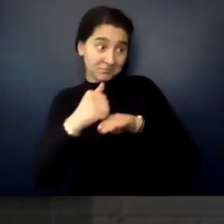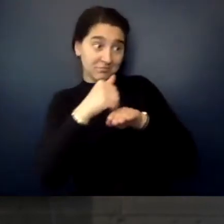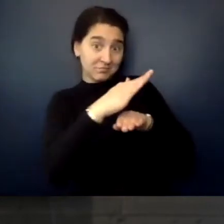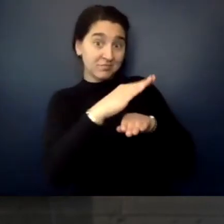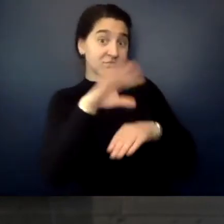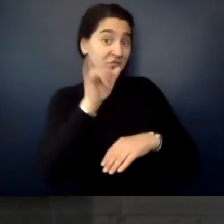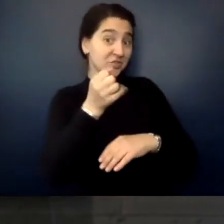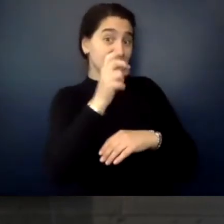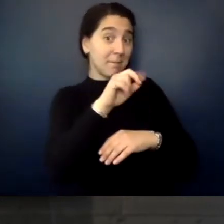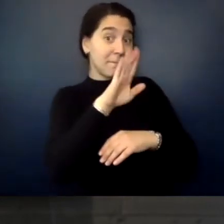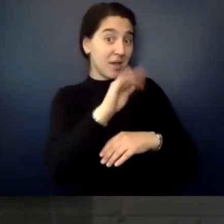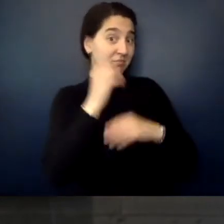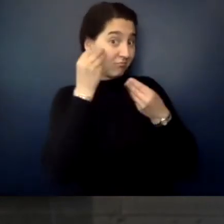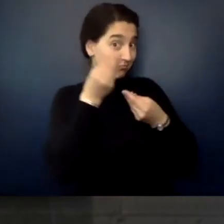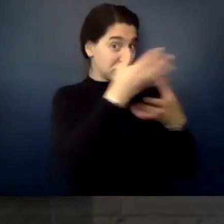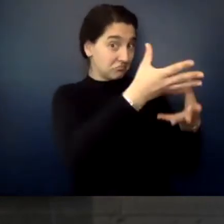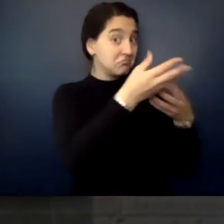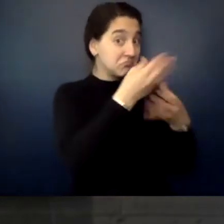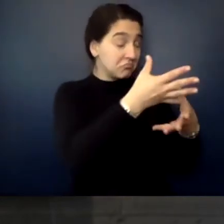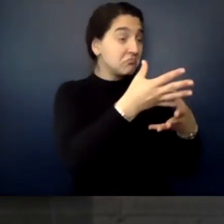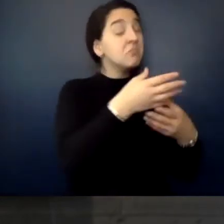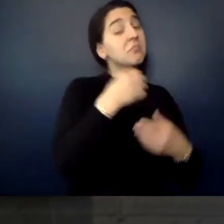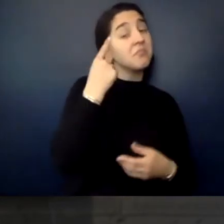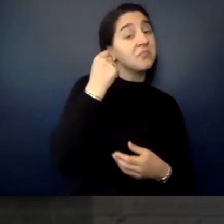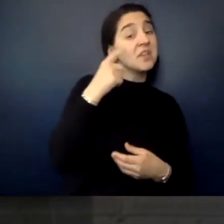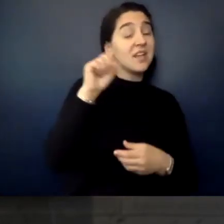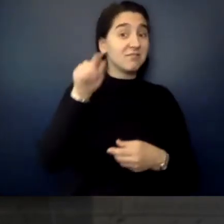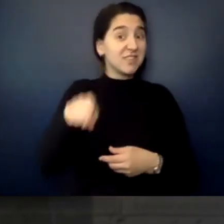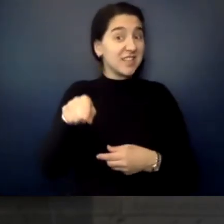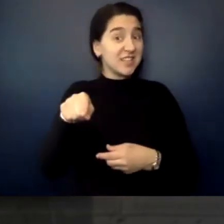been stoned and is dead."